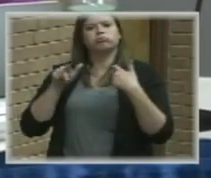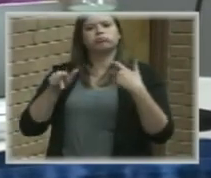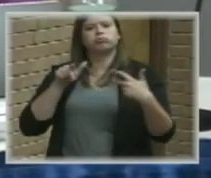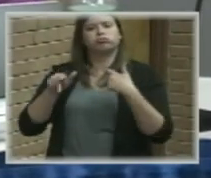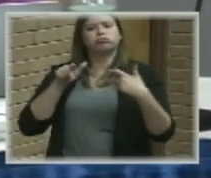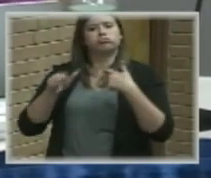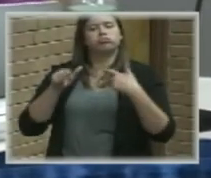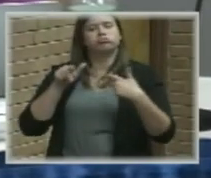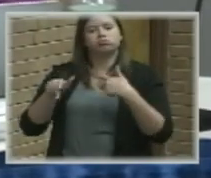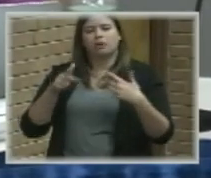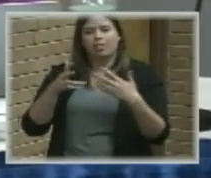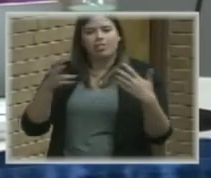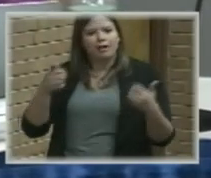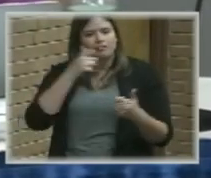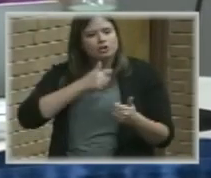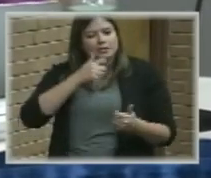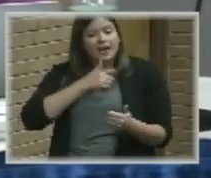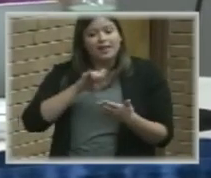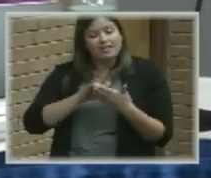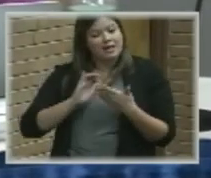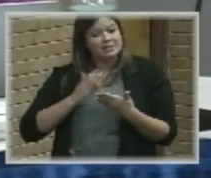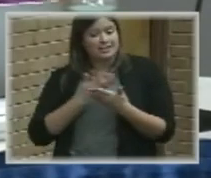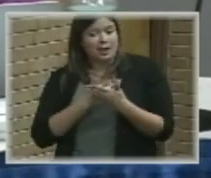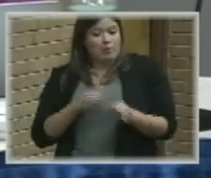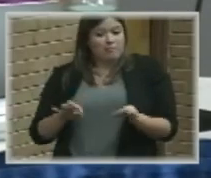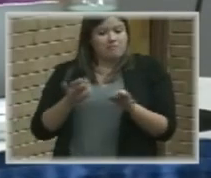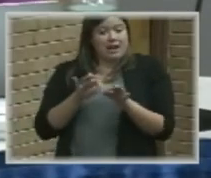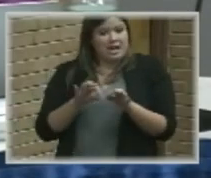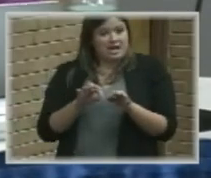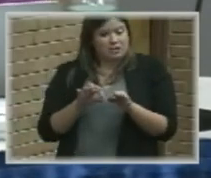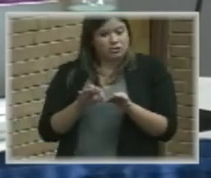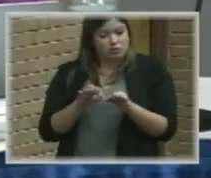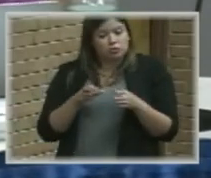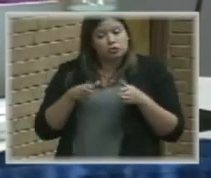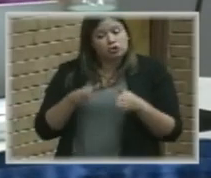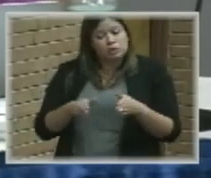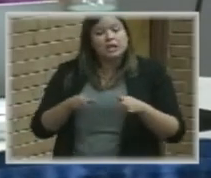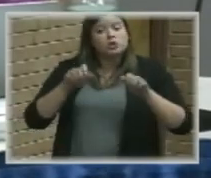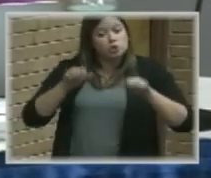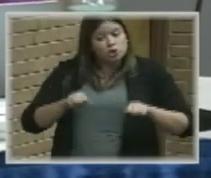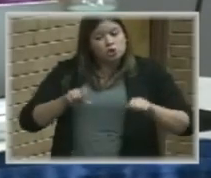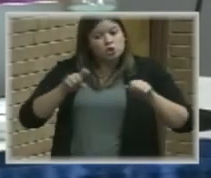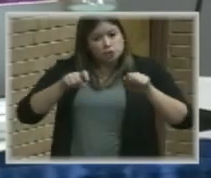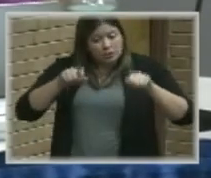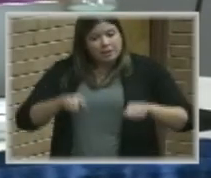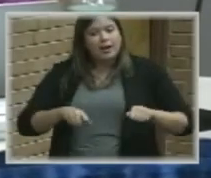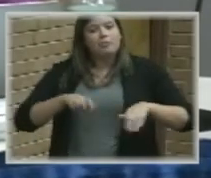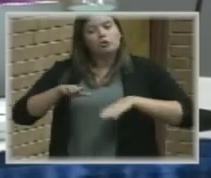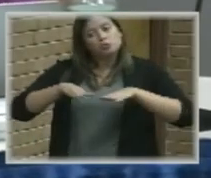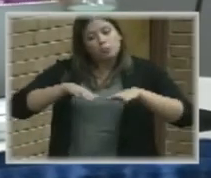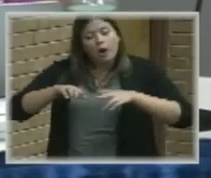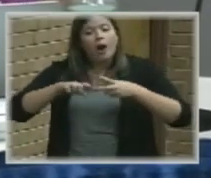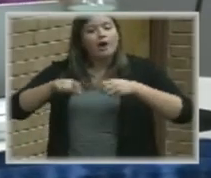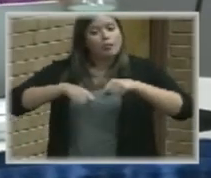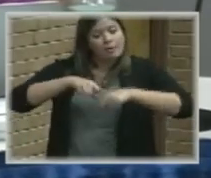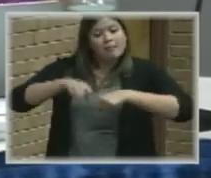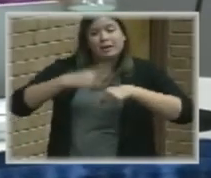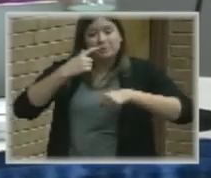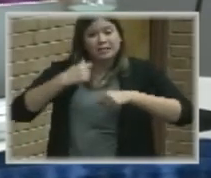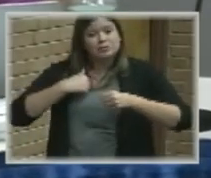and it functions as our main street, so it should be walkable and bikeable because we have many schools. We have 3